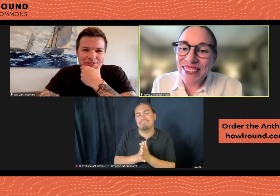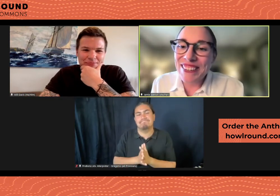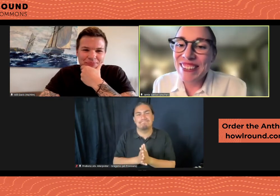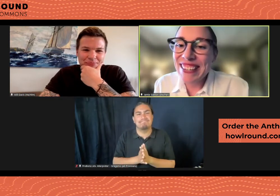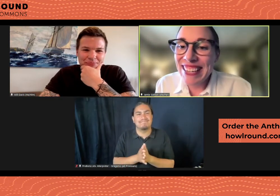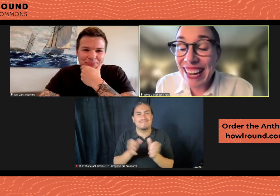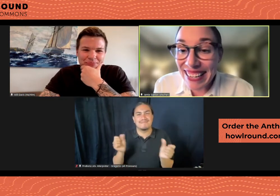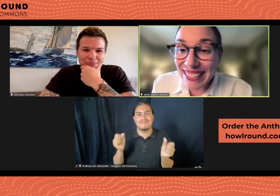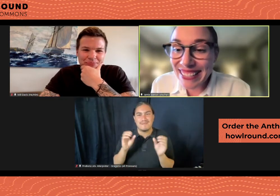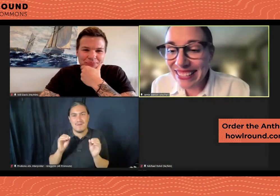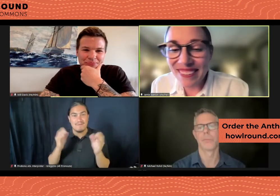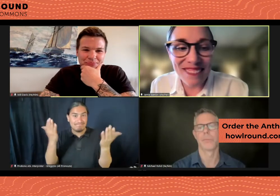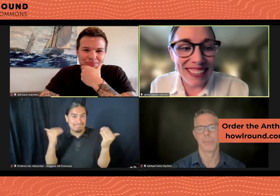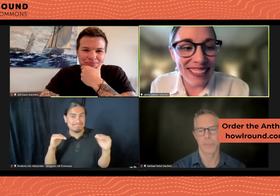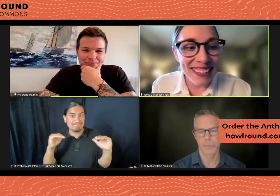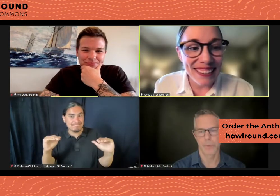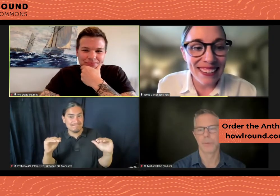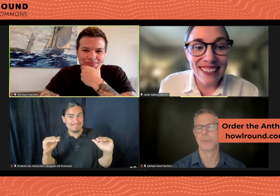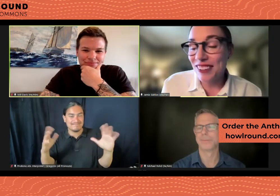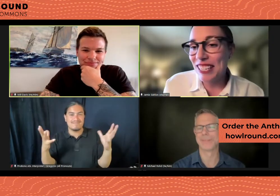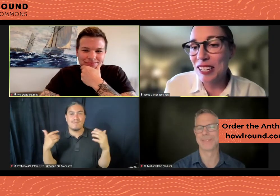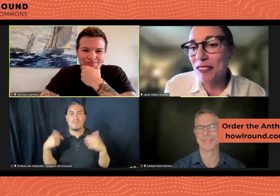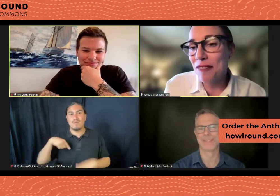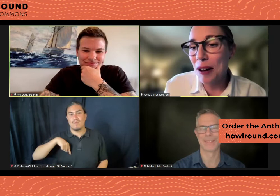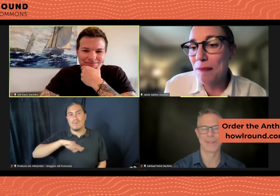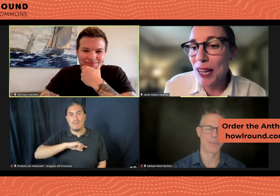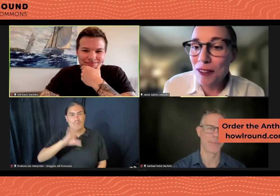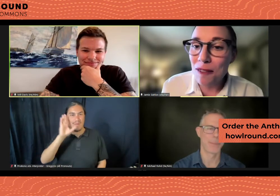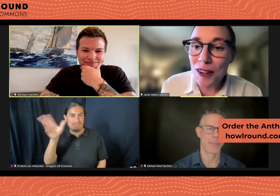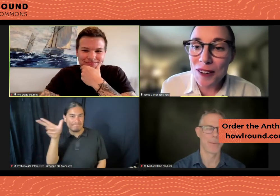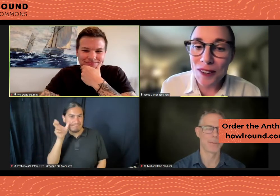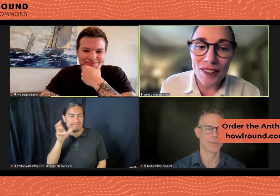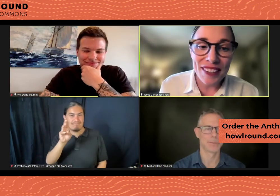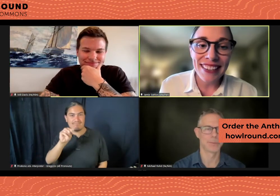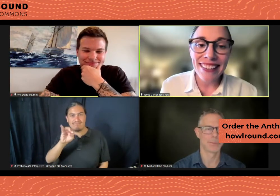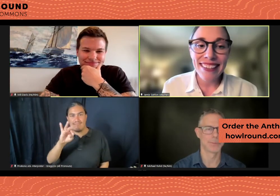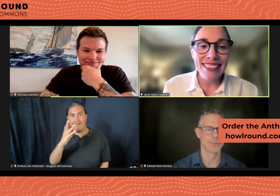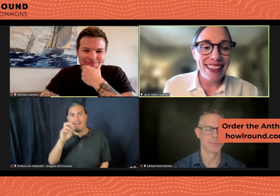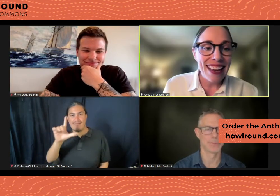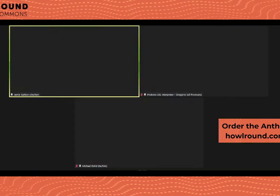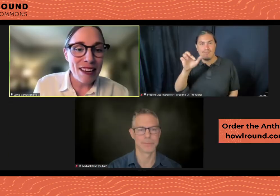So next, we are going to hear from Michael Rohd.